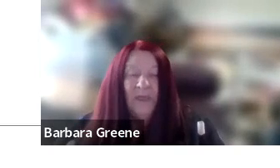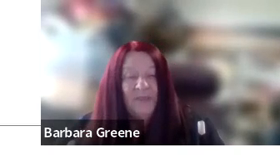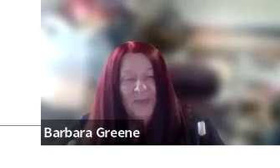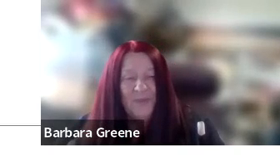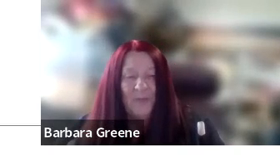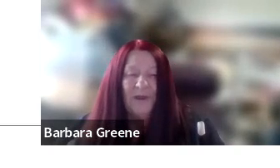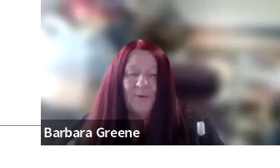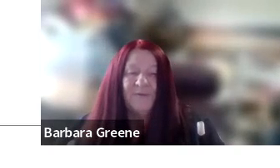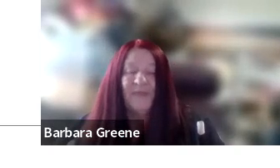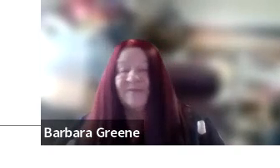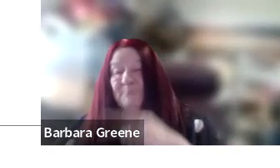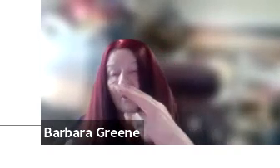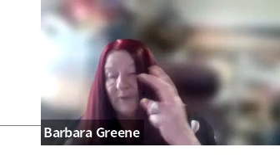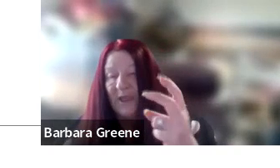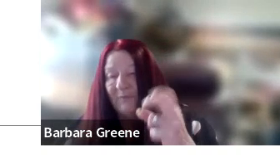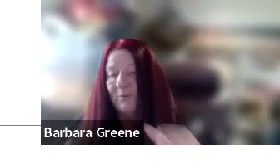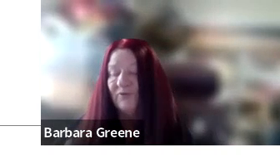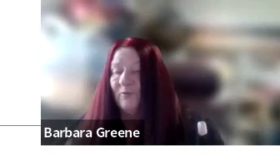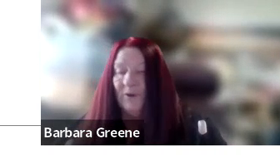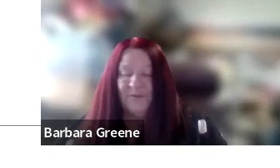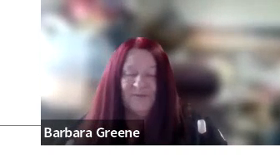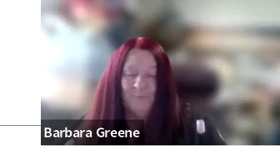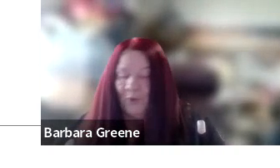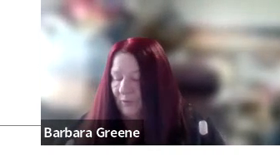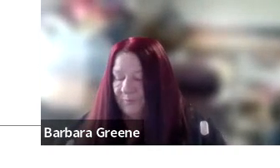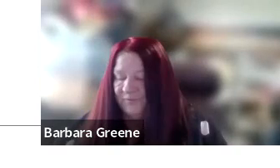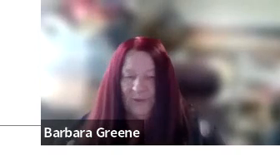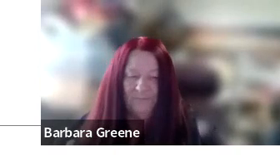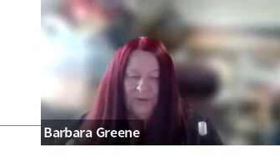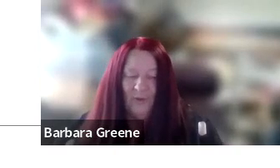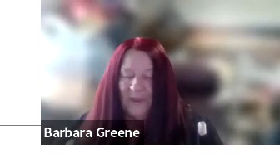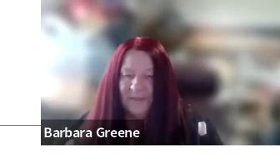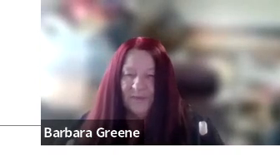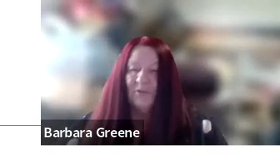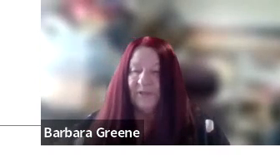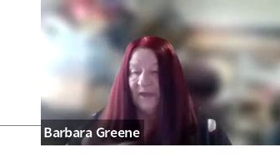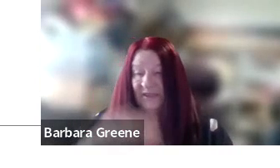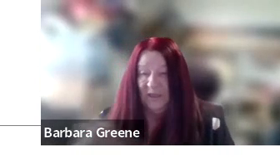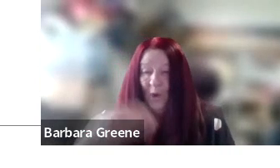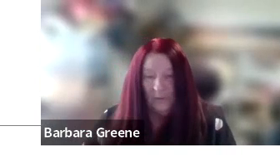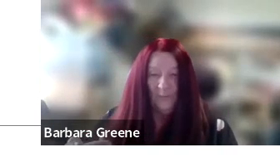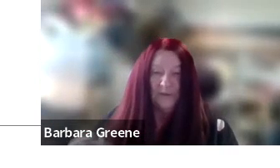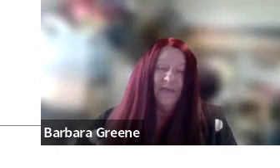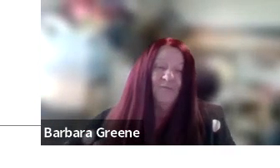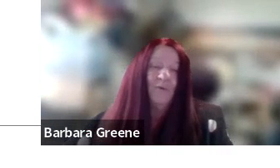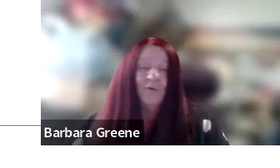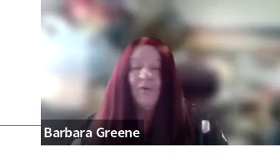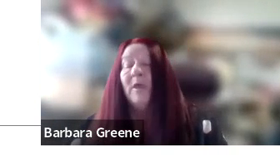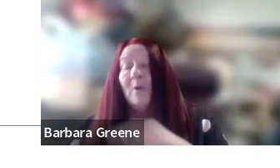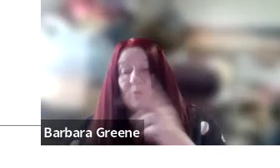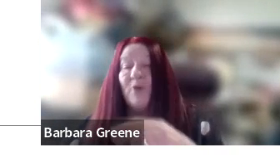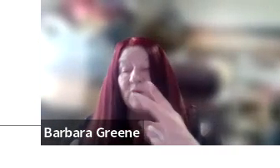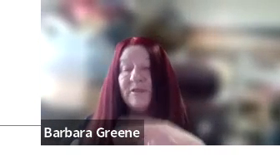familiar. The other thing we noticed is that Smart Recovery, which is one of the support groups that we have been trying to really kind of get going over the last few